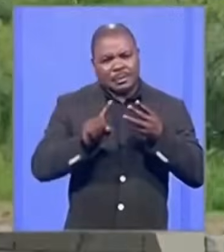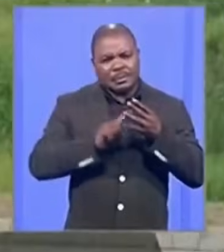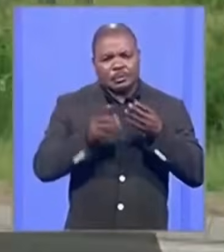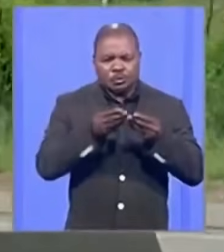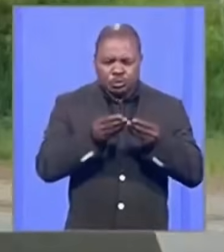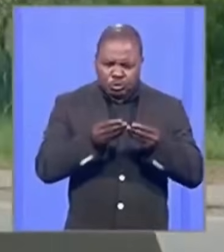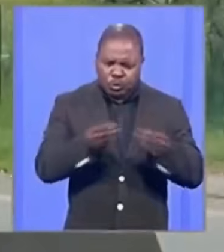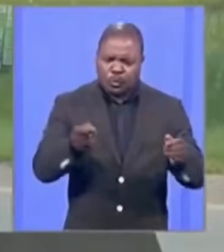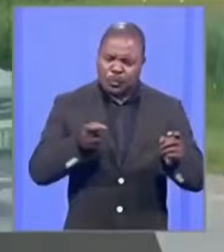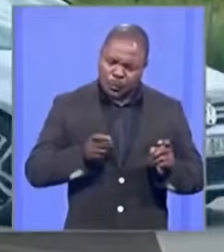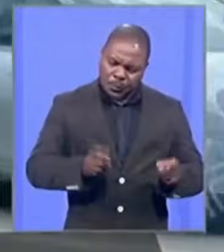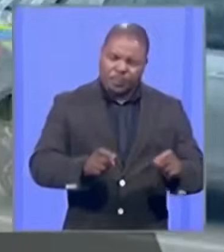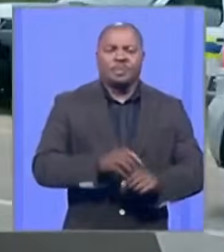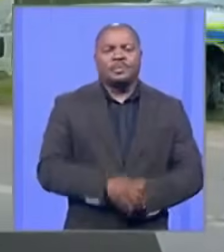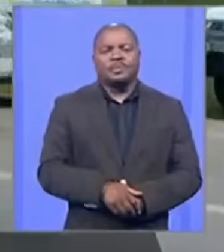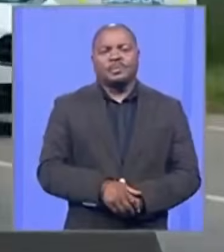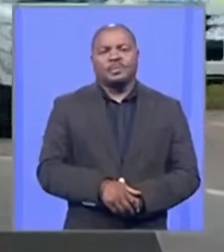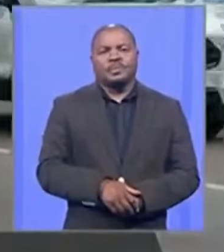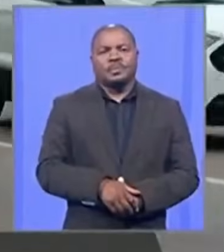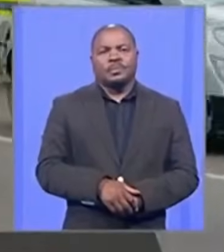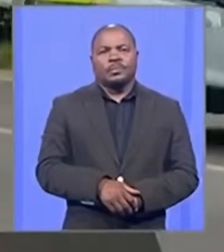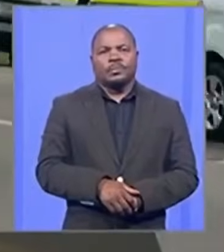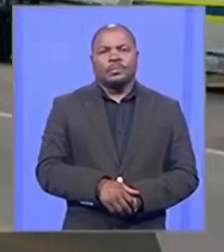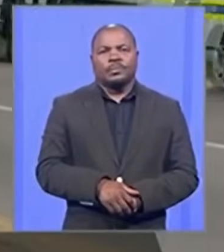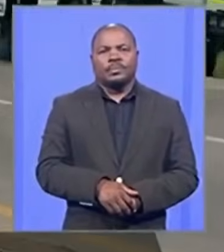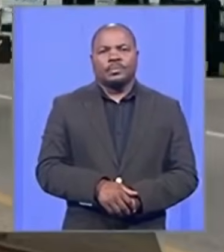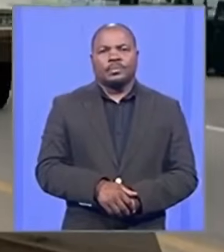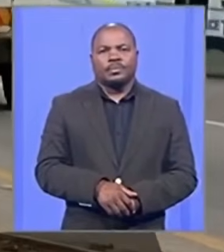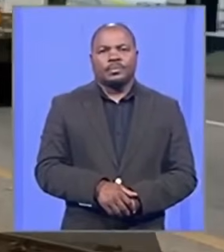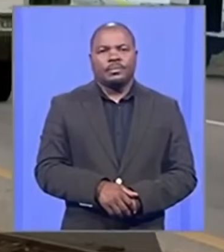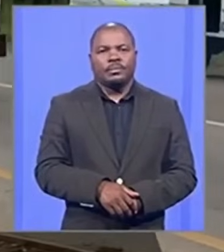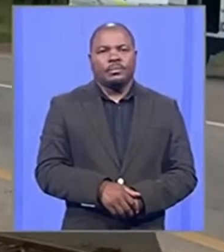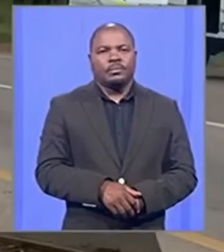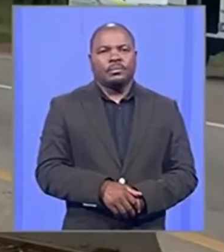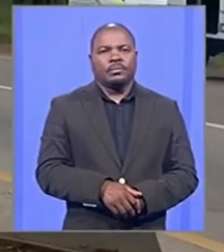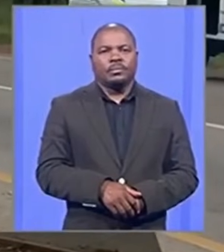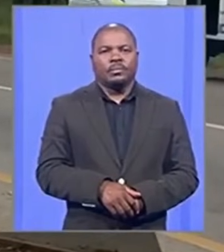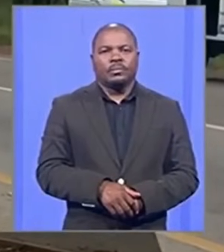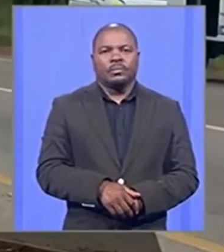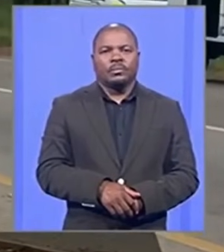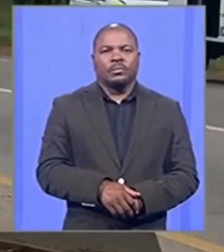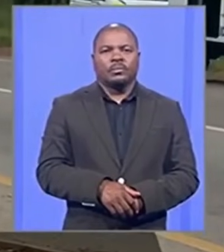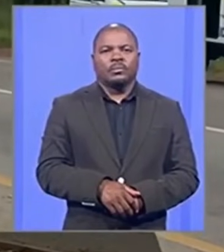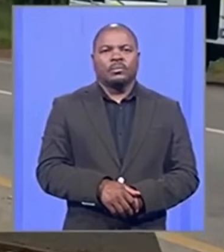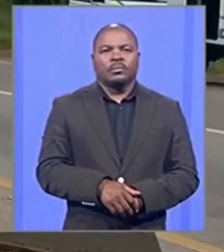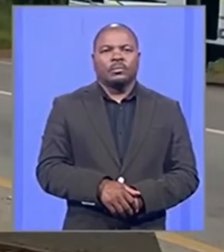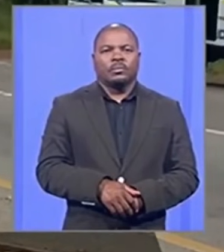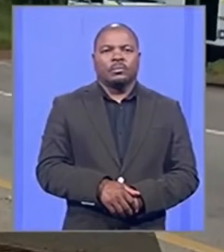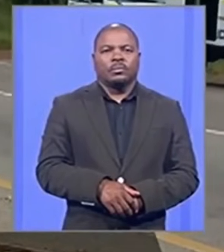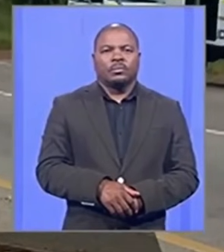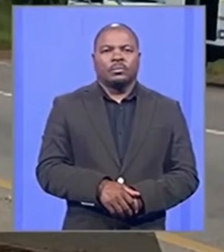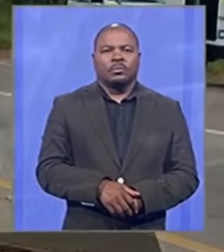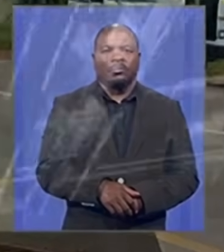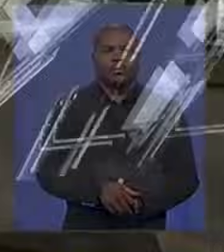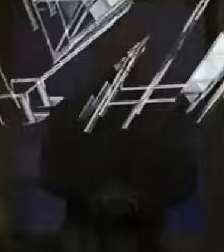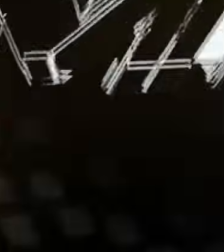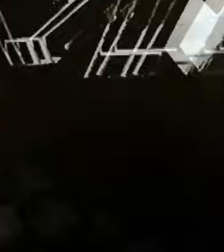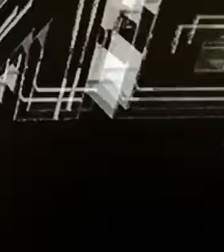a rarollwa ka potlako. Selwane Gagau, SABC News, Zeerust.